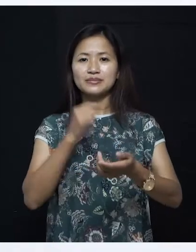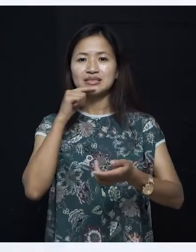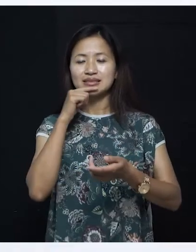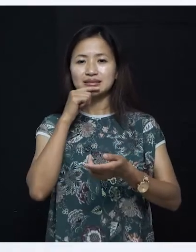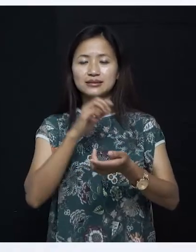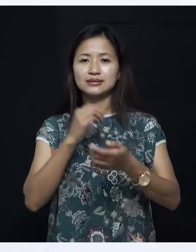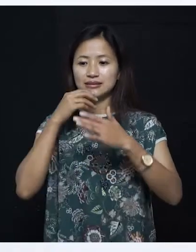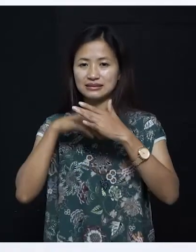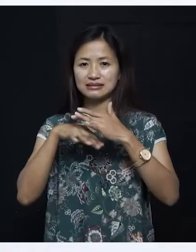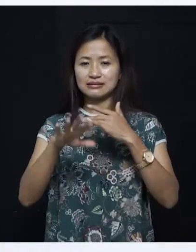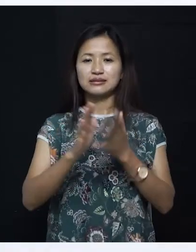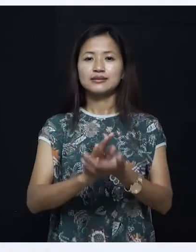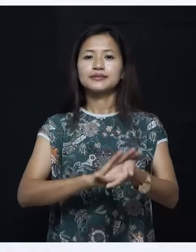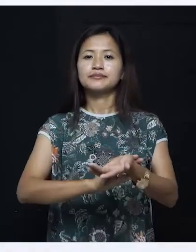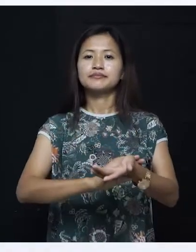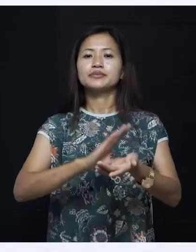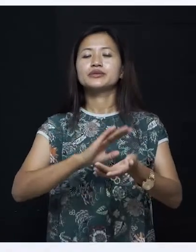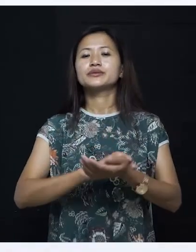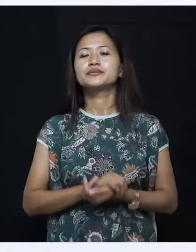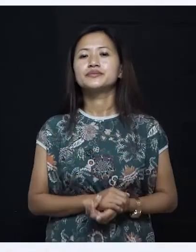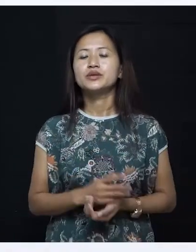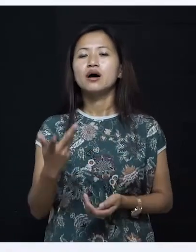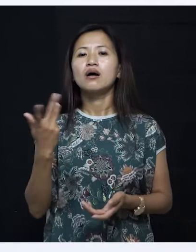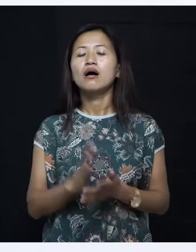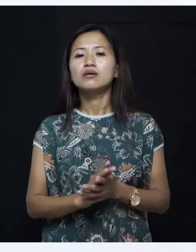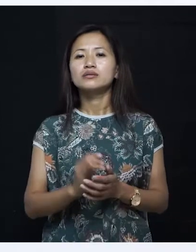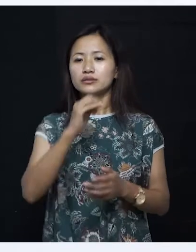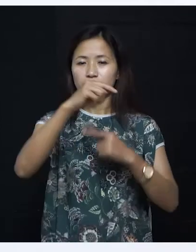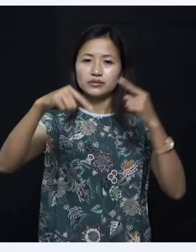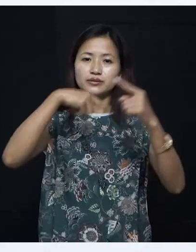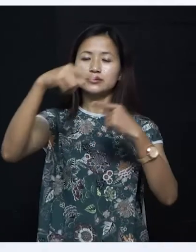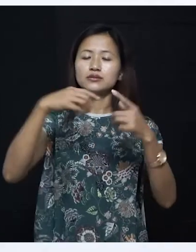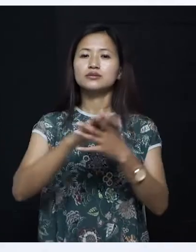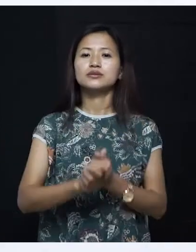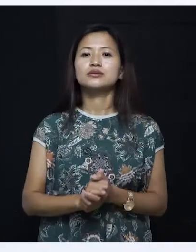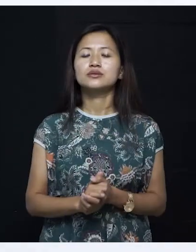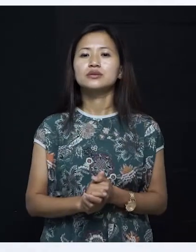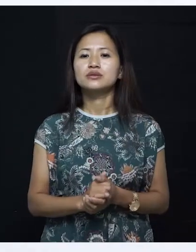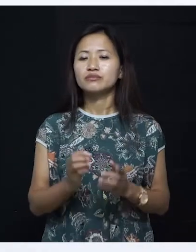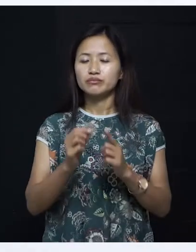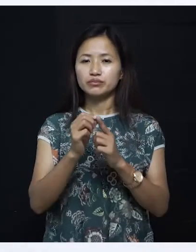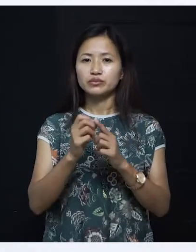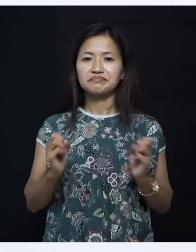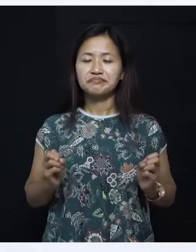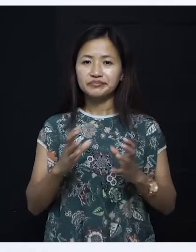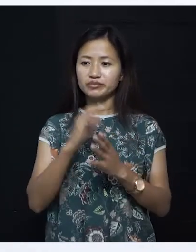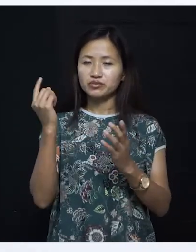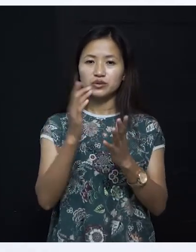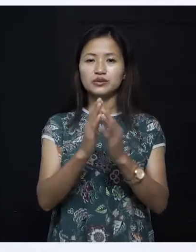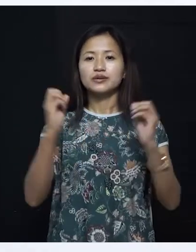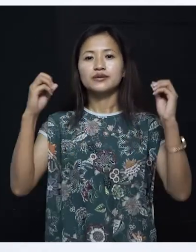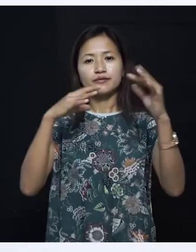So all these are how the industries, okay, the industries are polluting the